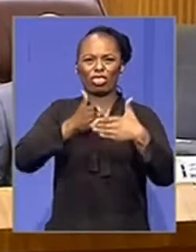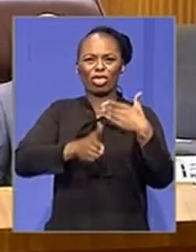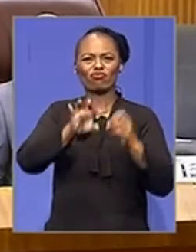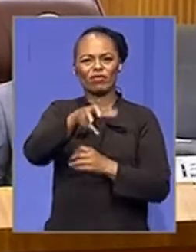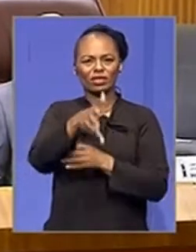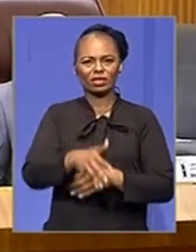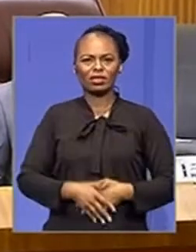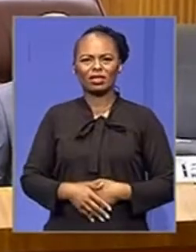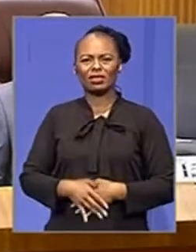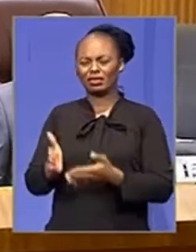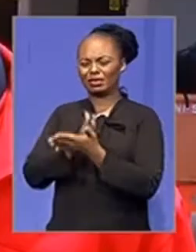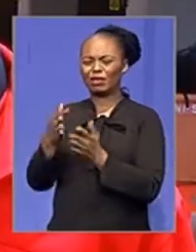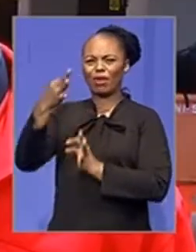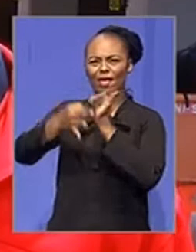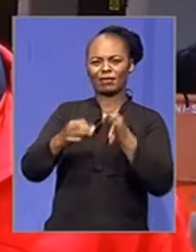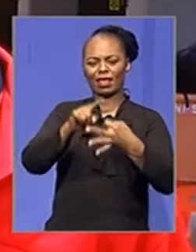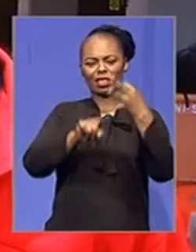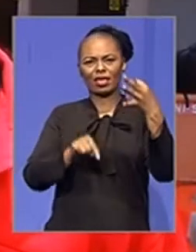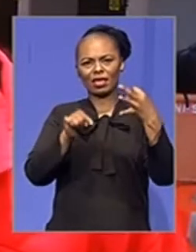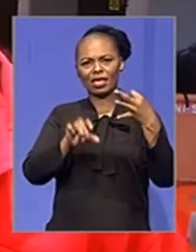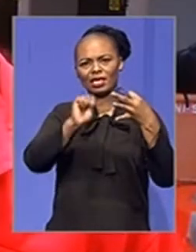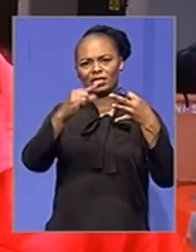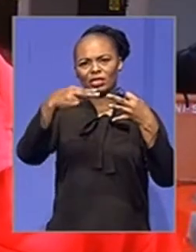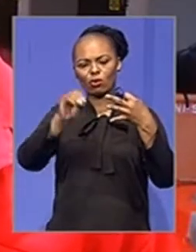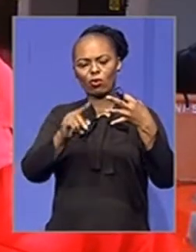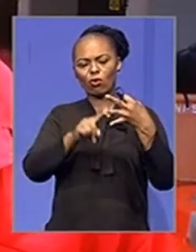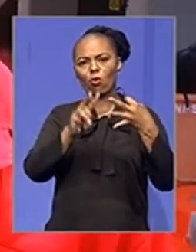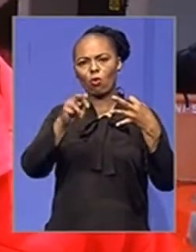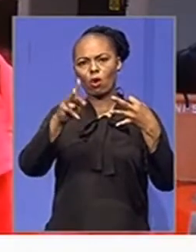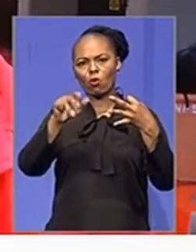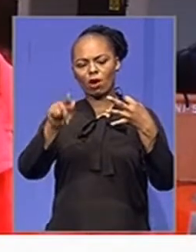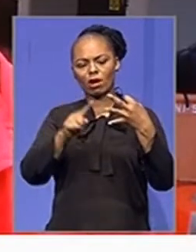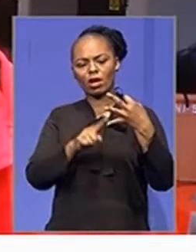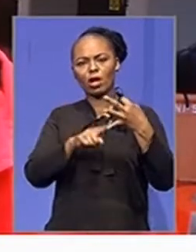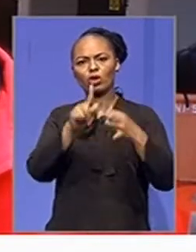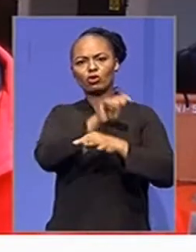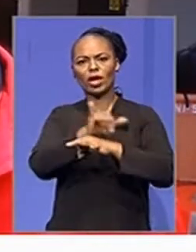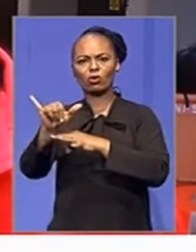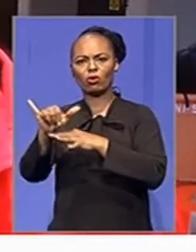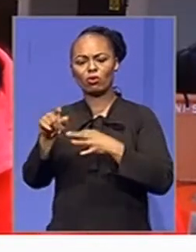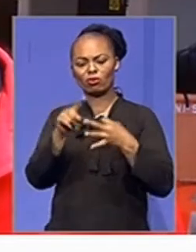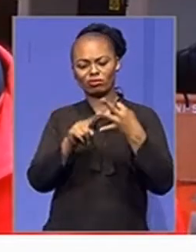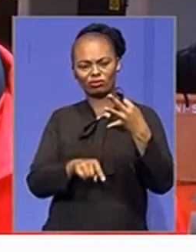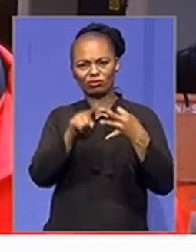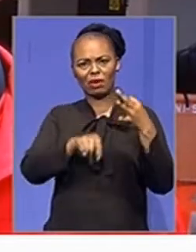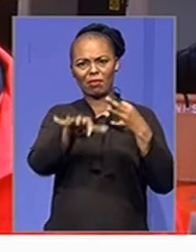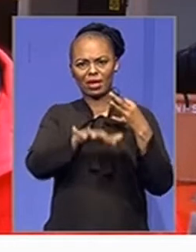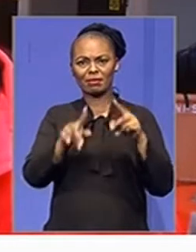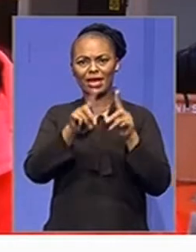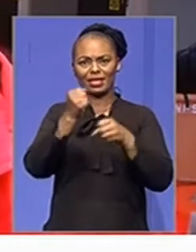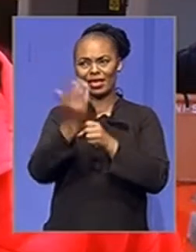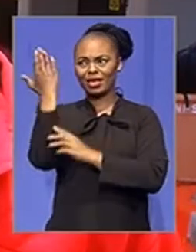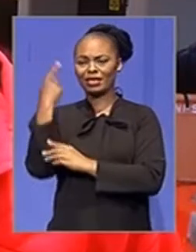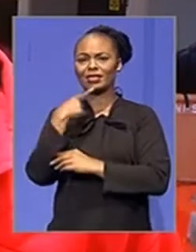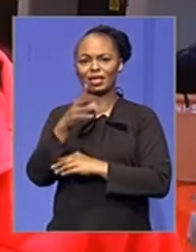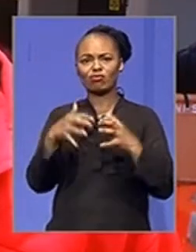gore ba di tlhalošitše tše tharo ke ya Seshego, ke ya Nkuankua, ke ya Thohoyandou. He be ba bolela ngwaga go feta ba boletše gore e tlo tlhola